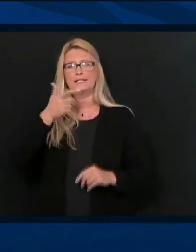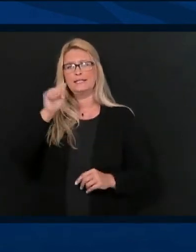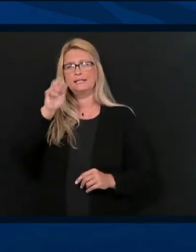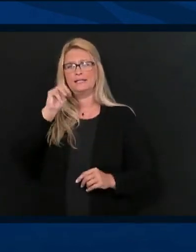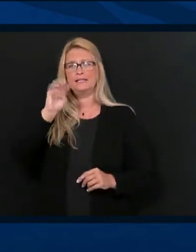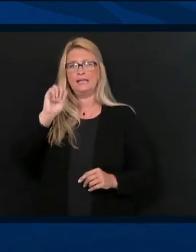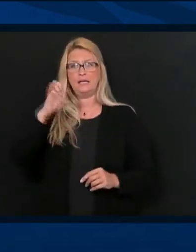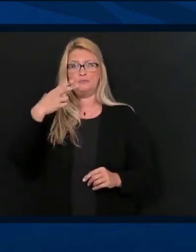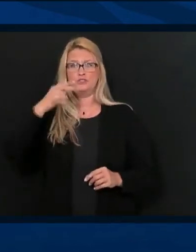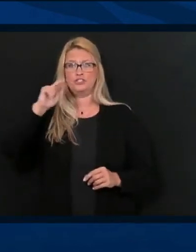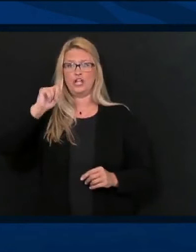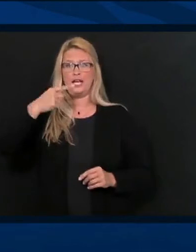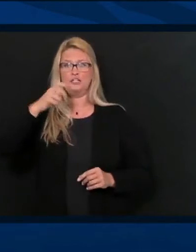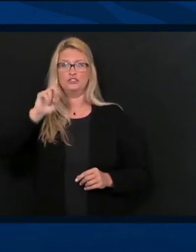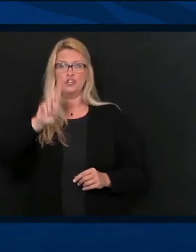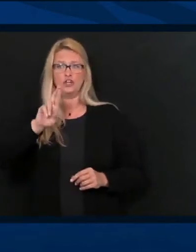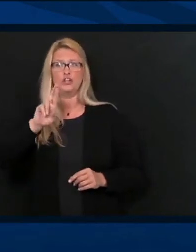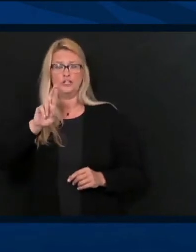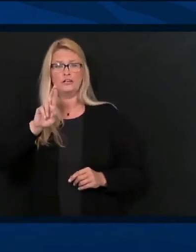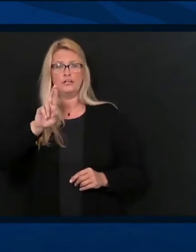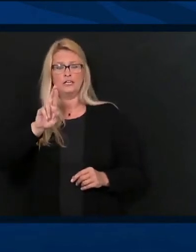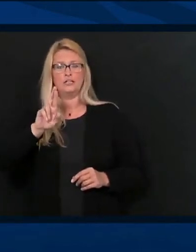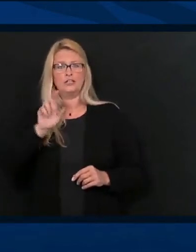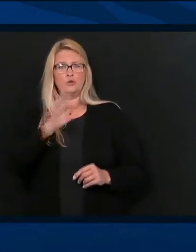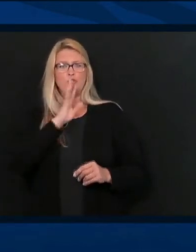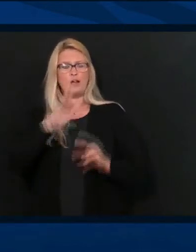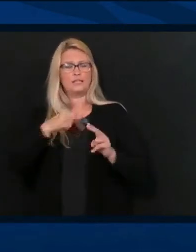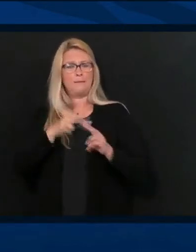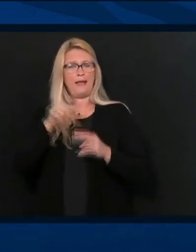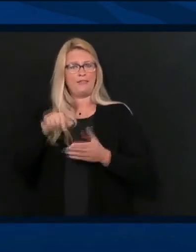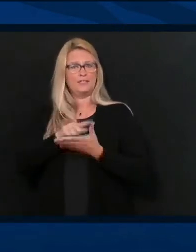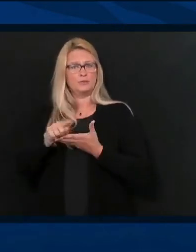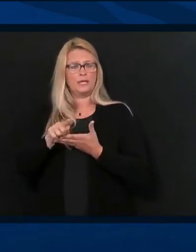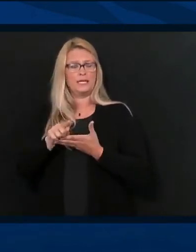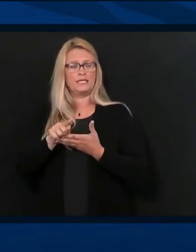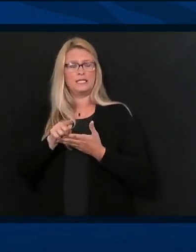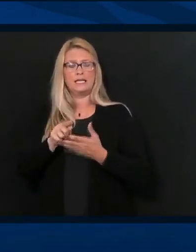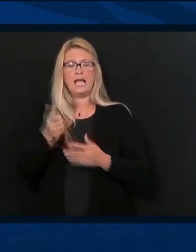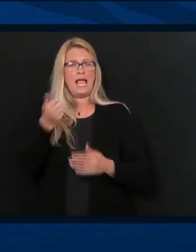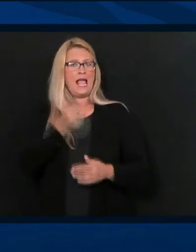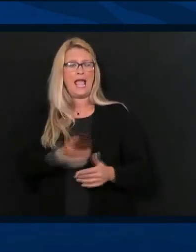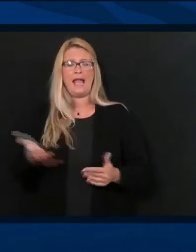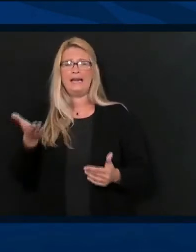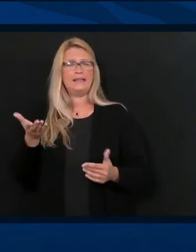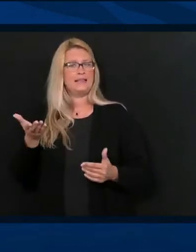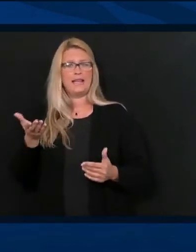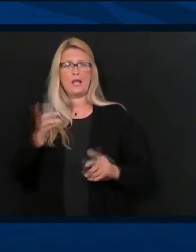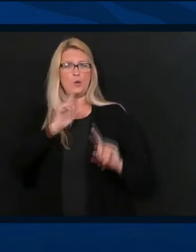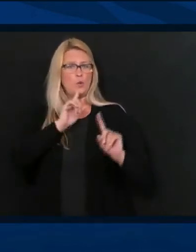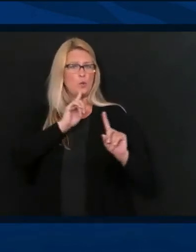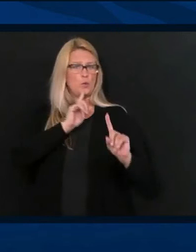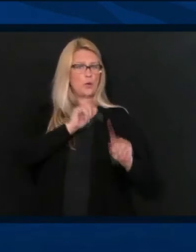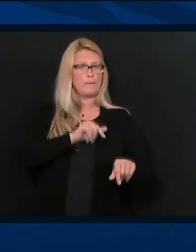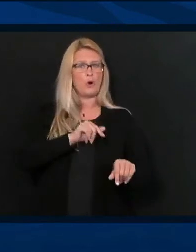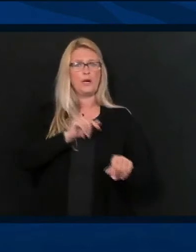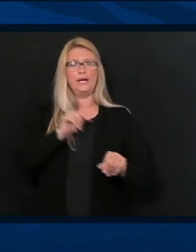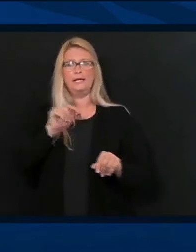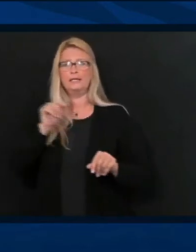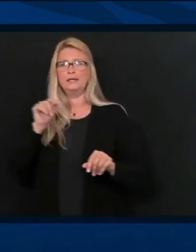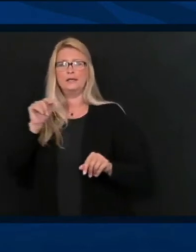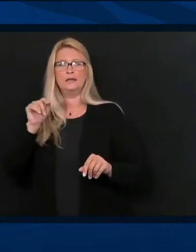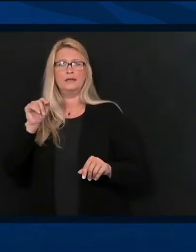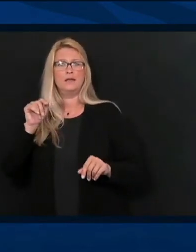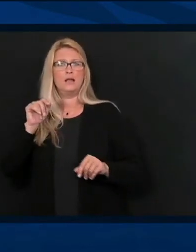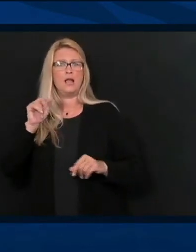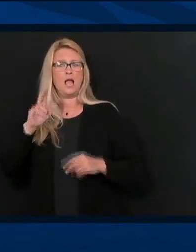week. Has there been any type of analytic data that was recorded or possibly released regarding